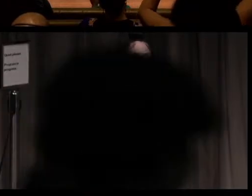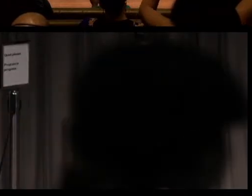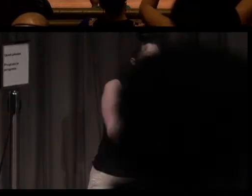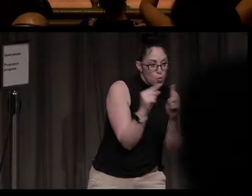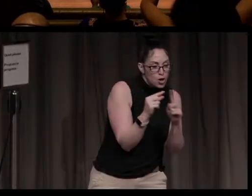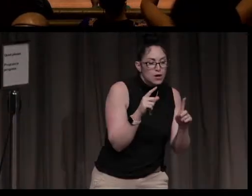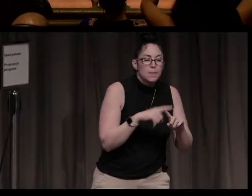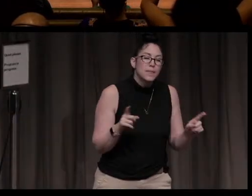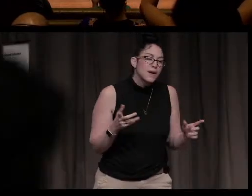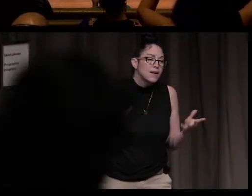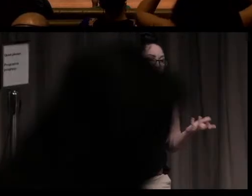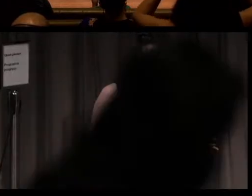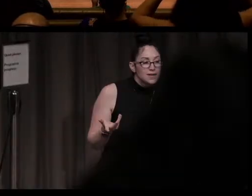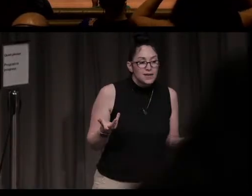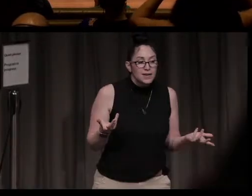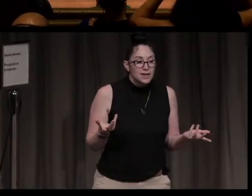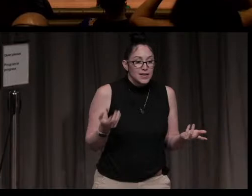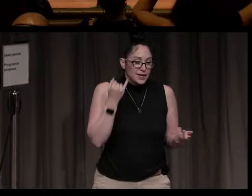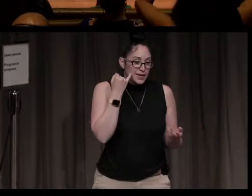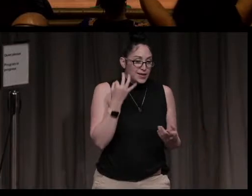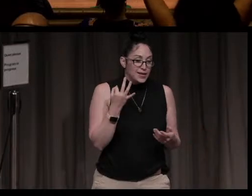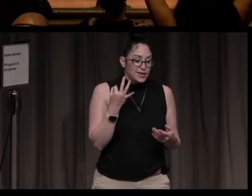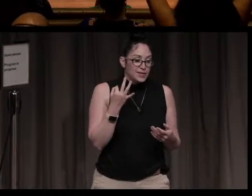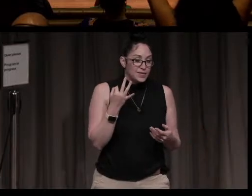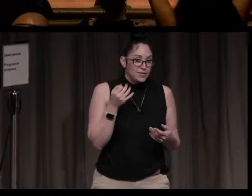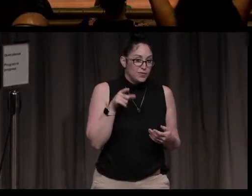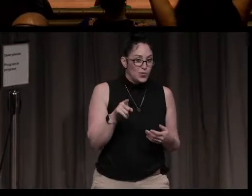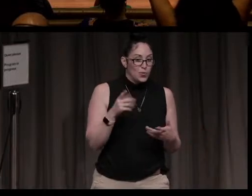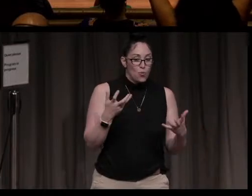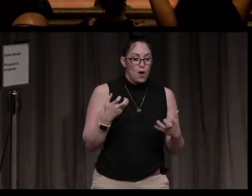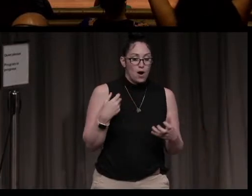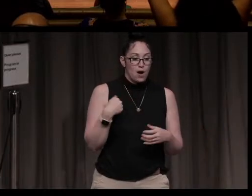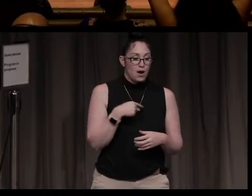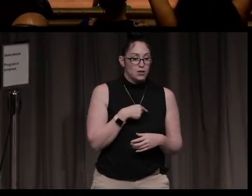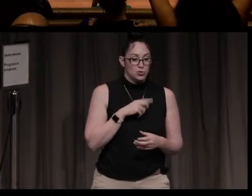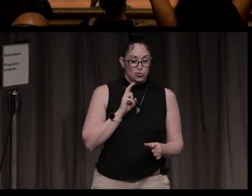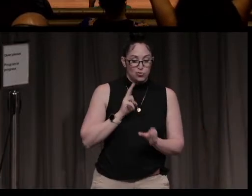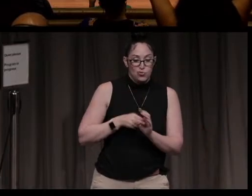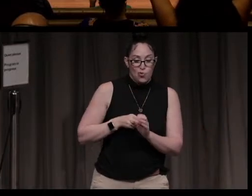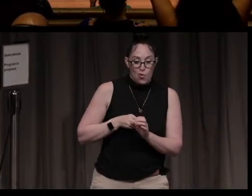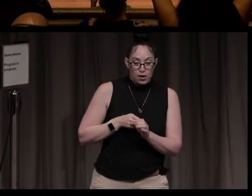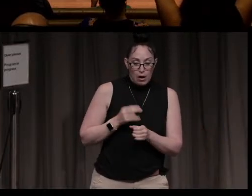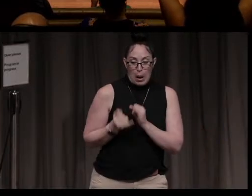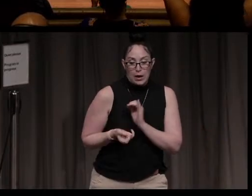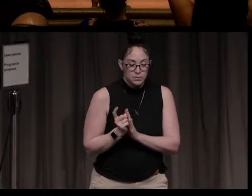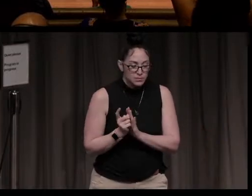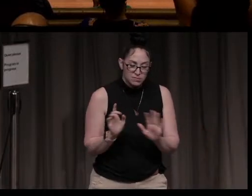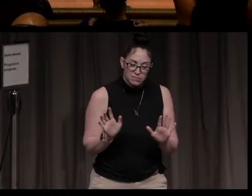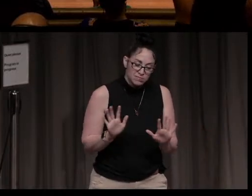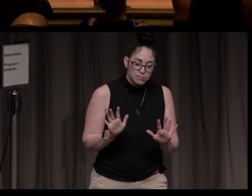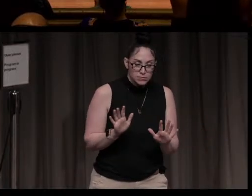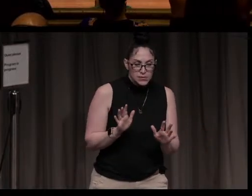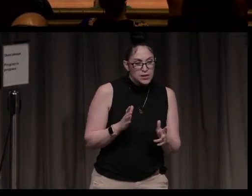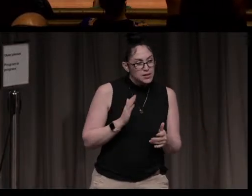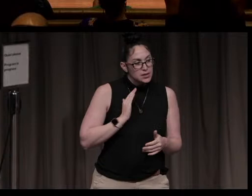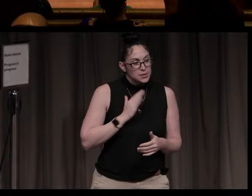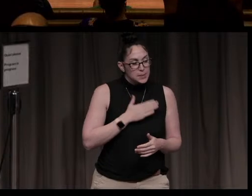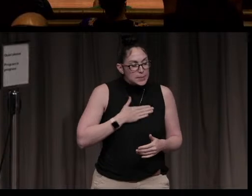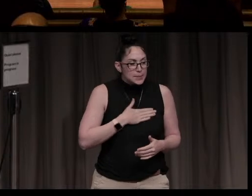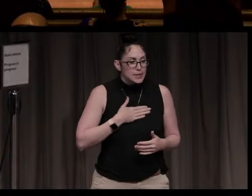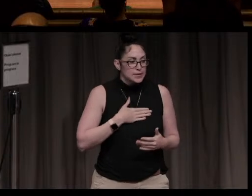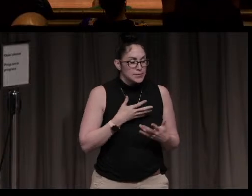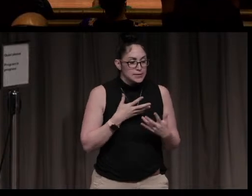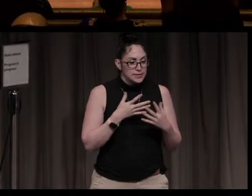to join in at the last 20 seconds or something. Like, I think just wait for our communication and really take value in what we're saying, is my advice.